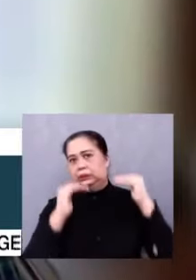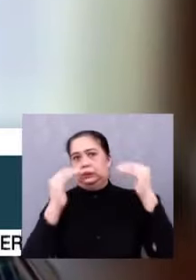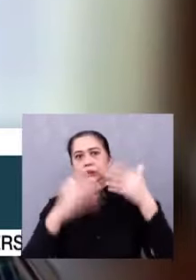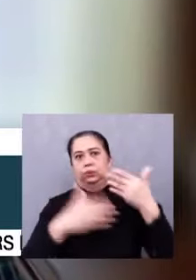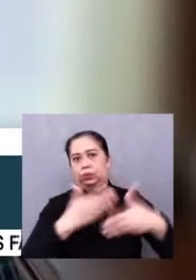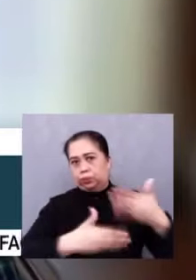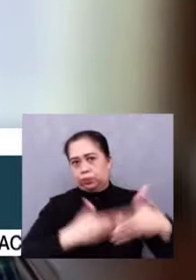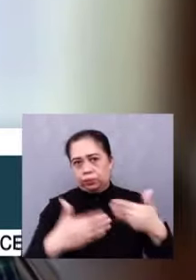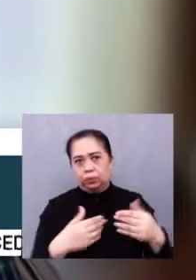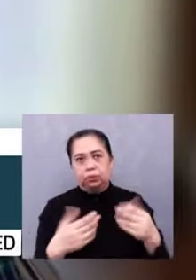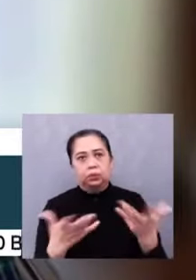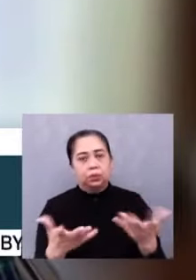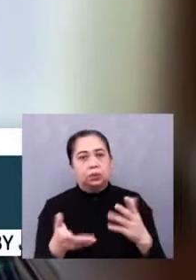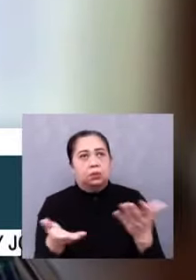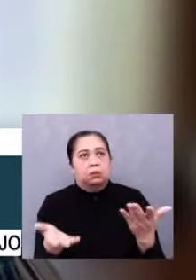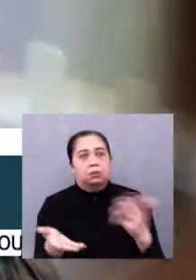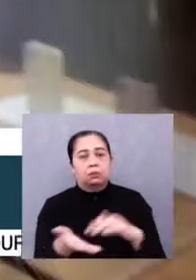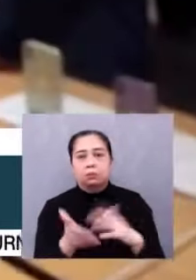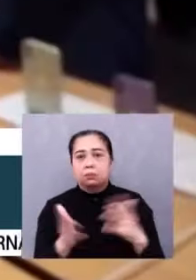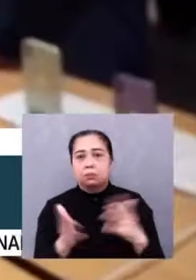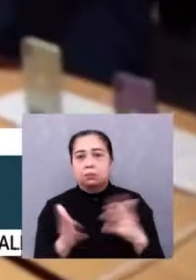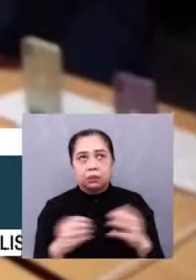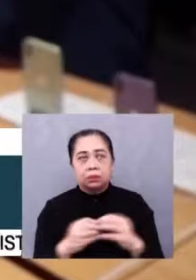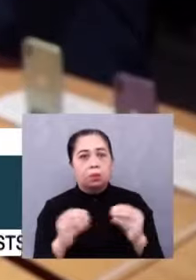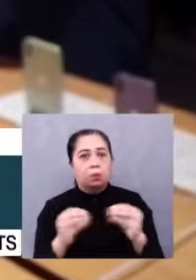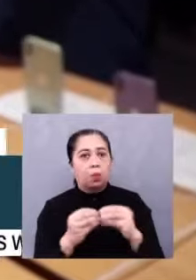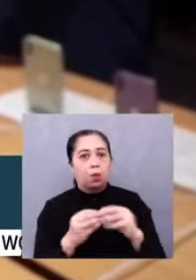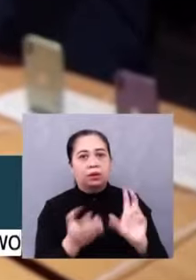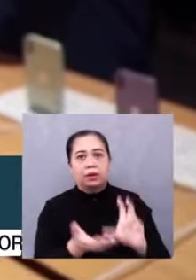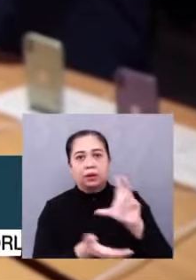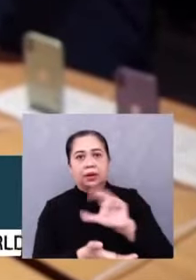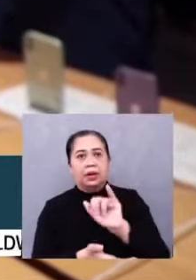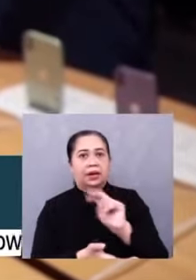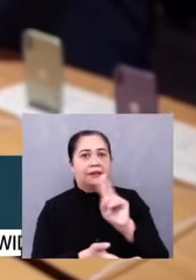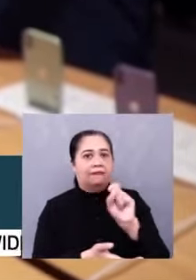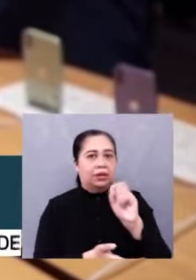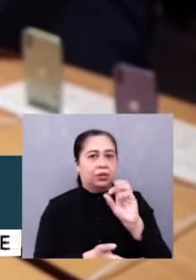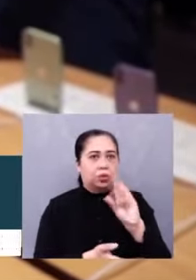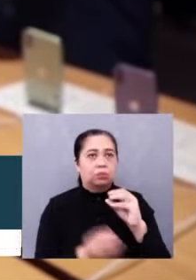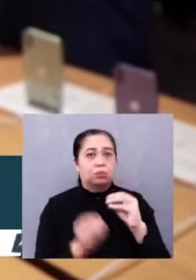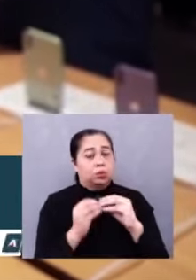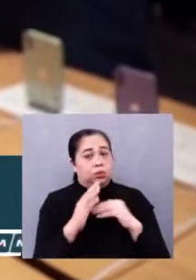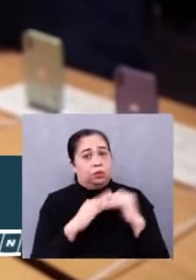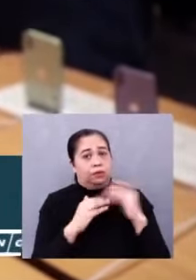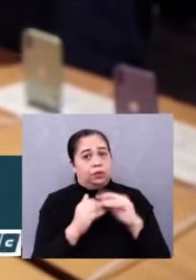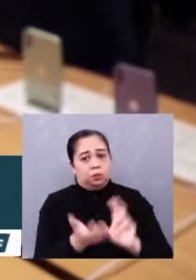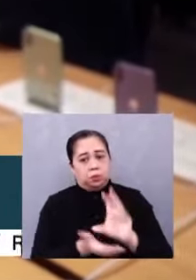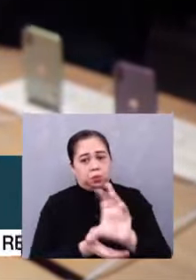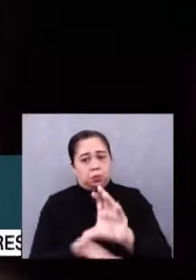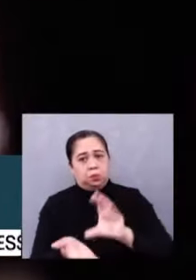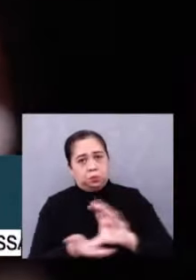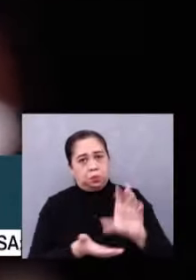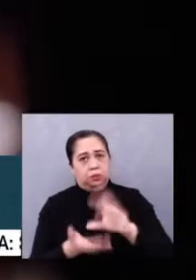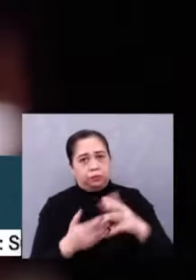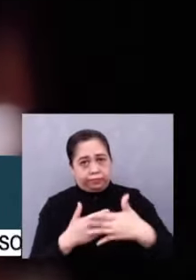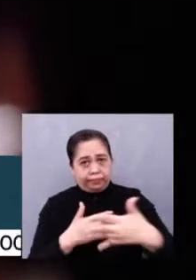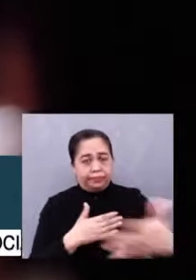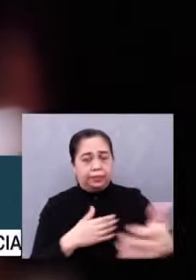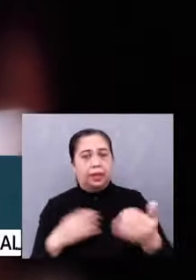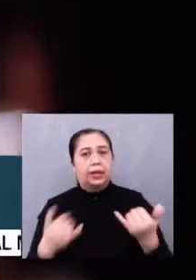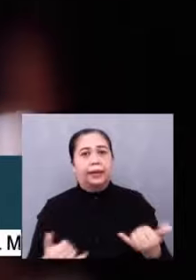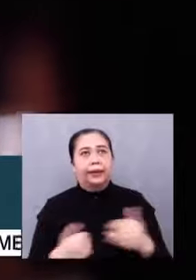may make more investors or retail investors more comfortable investing in Apple for the longer term. Now